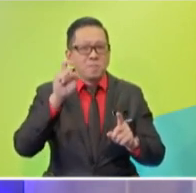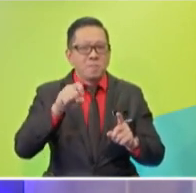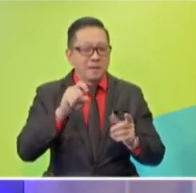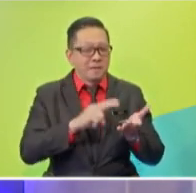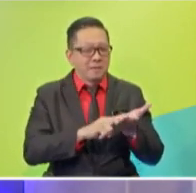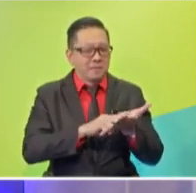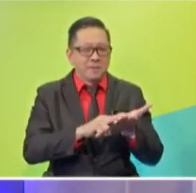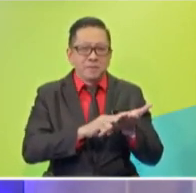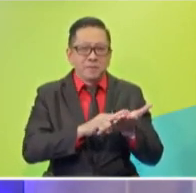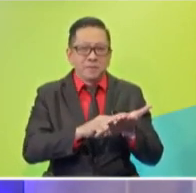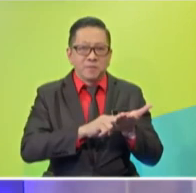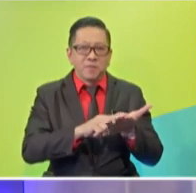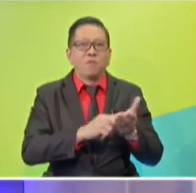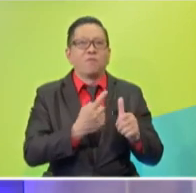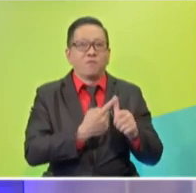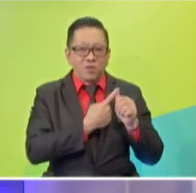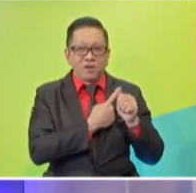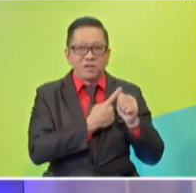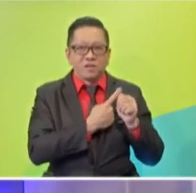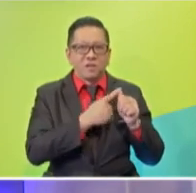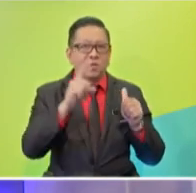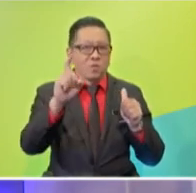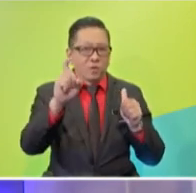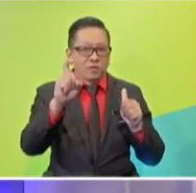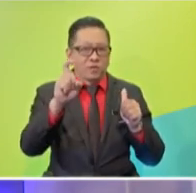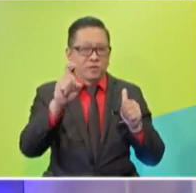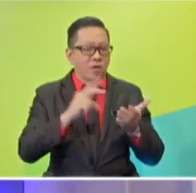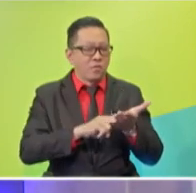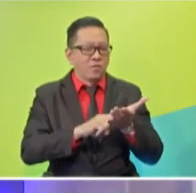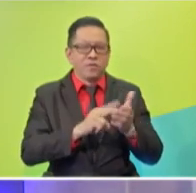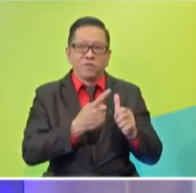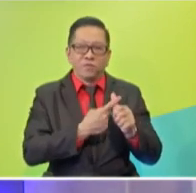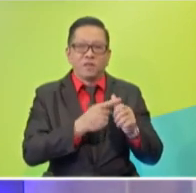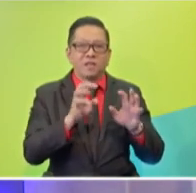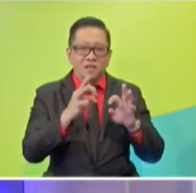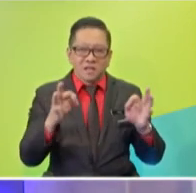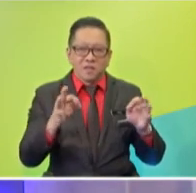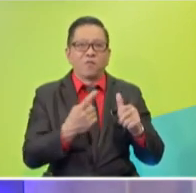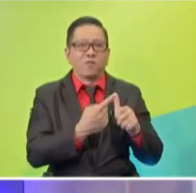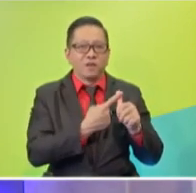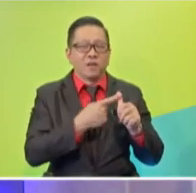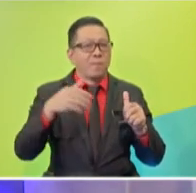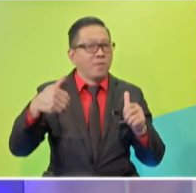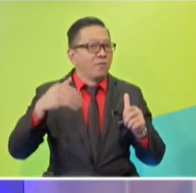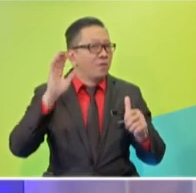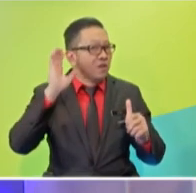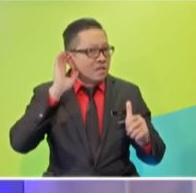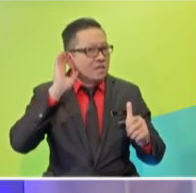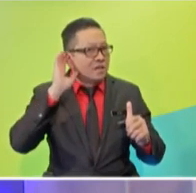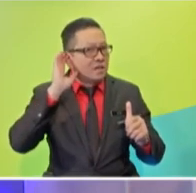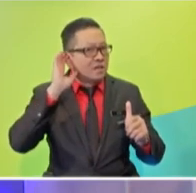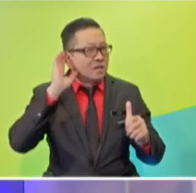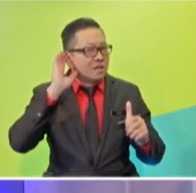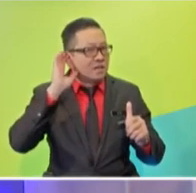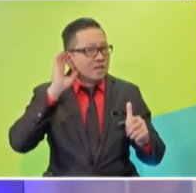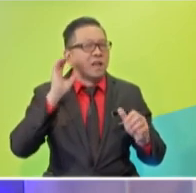go through the statements first. So when you go through the set statements, then you know which keywords you need